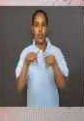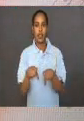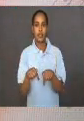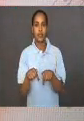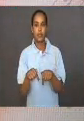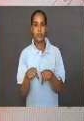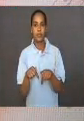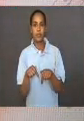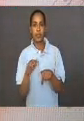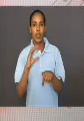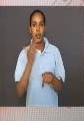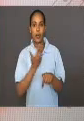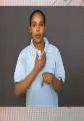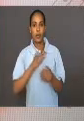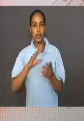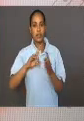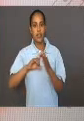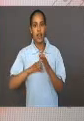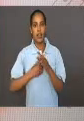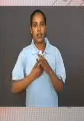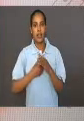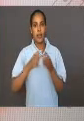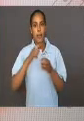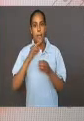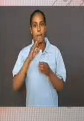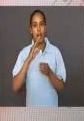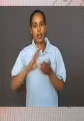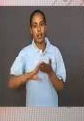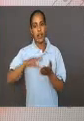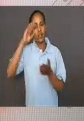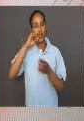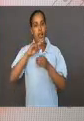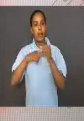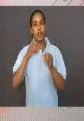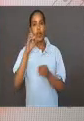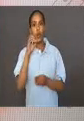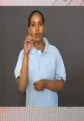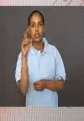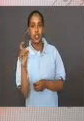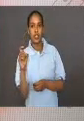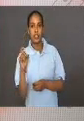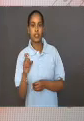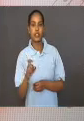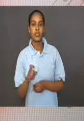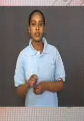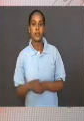Today, we will start by learning about oxidation.